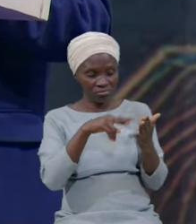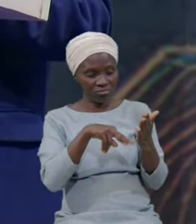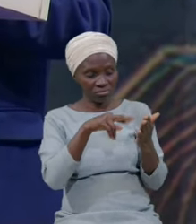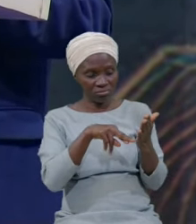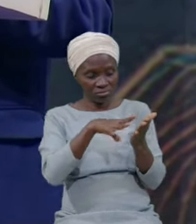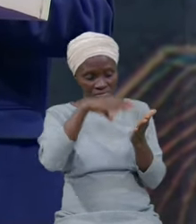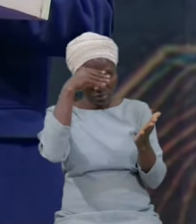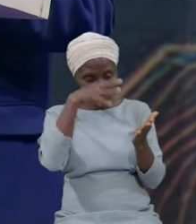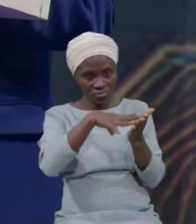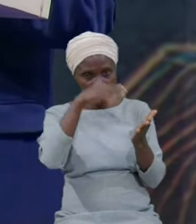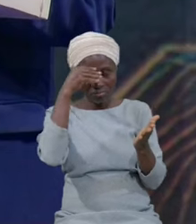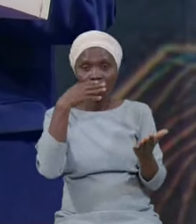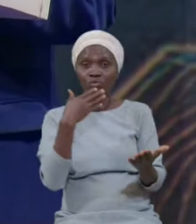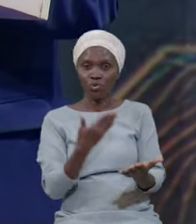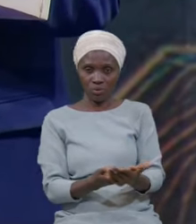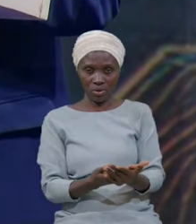If